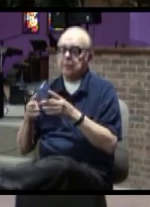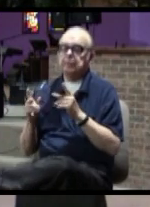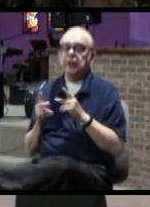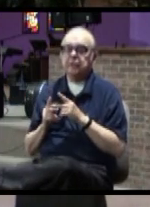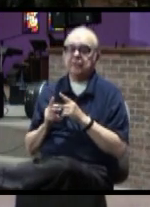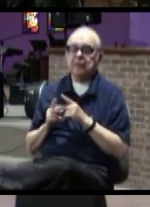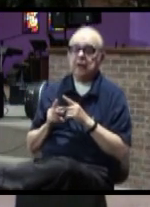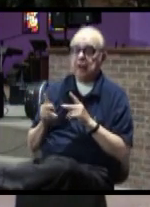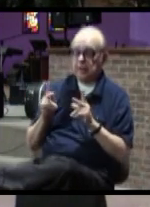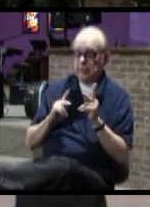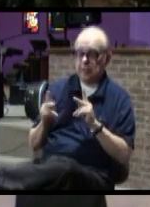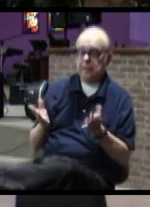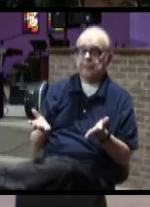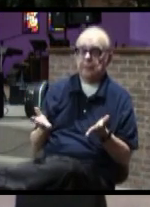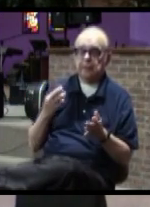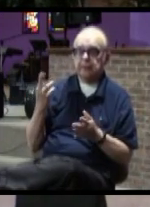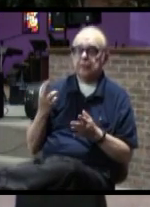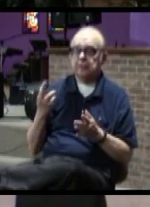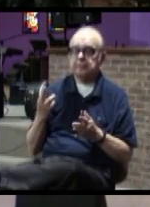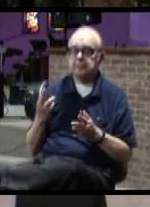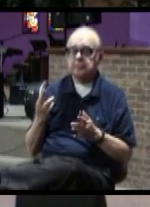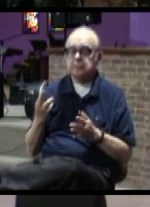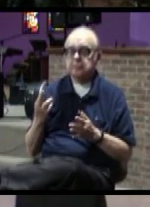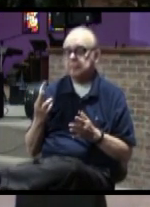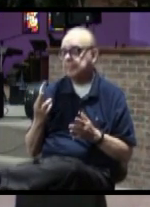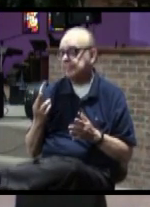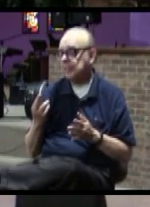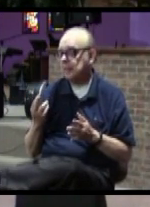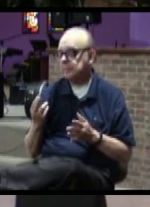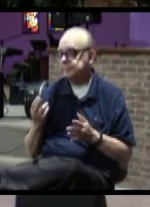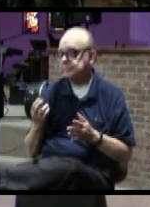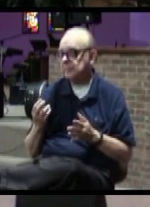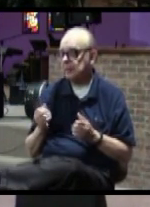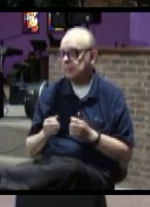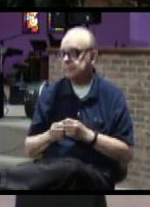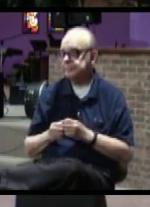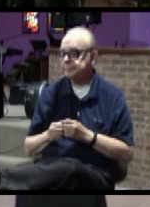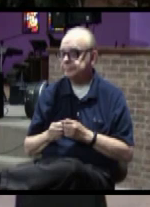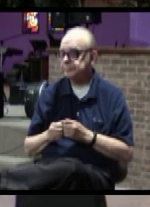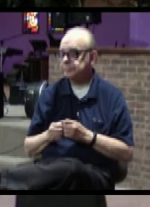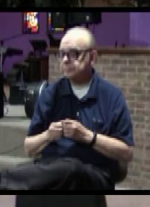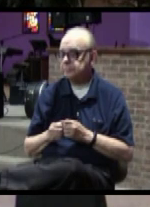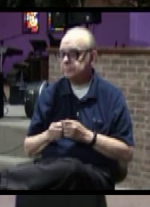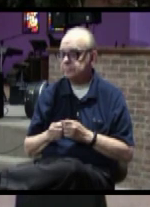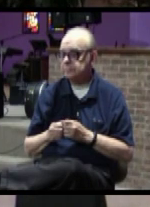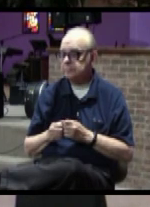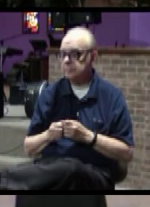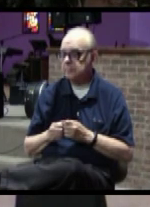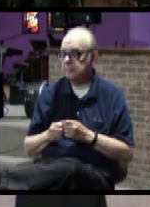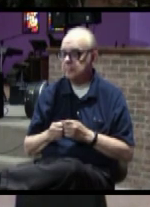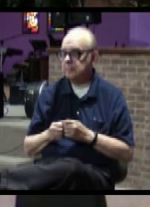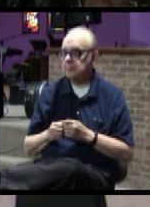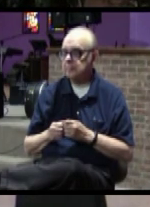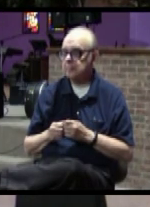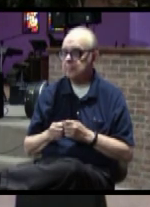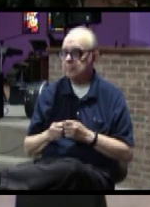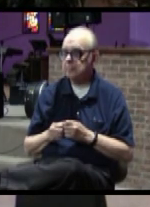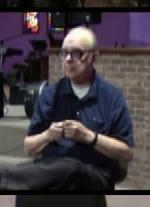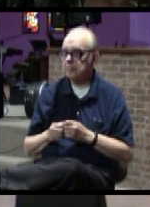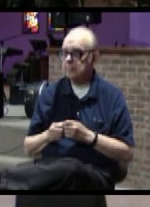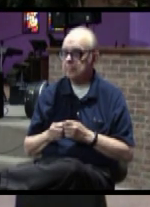God brought this place together for a reason. And the reason that I'm saying this is this.